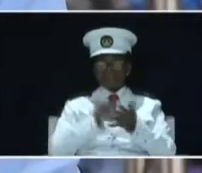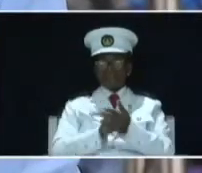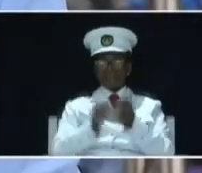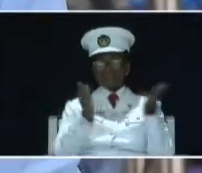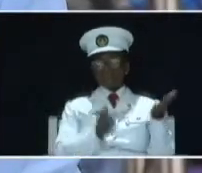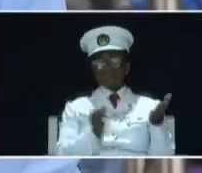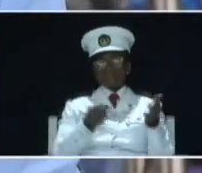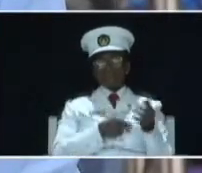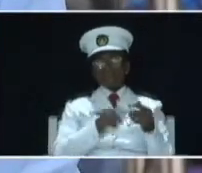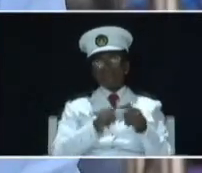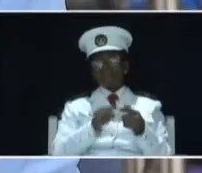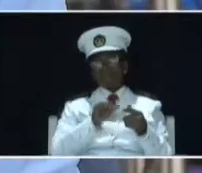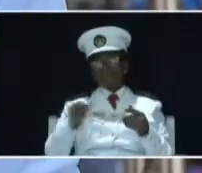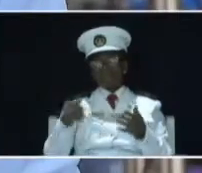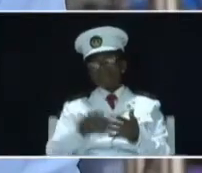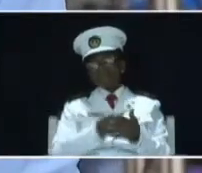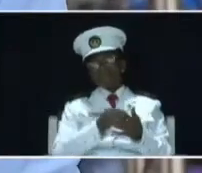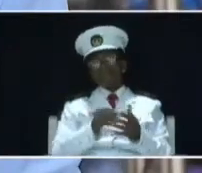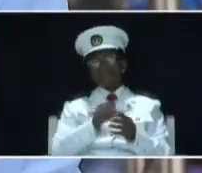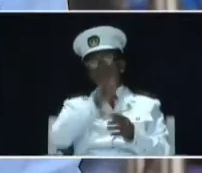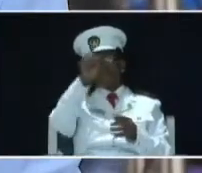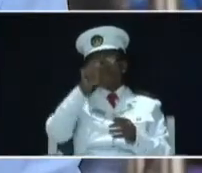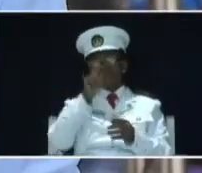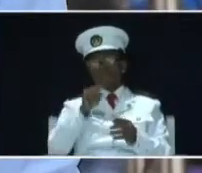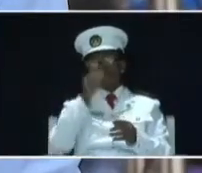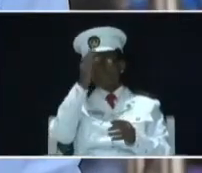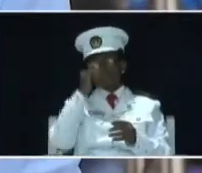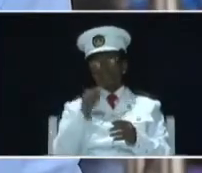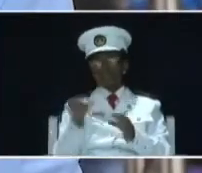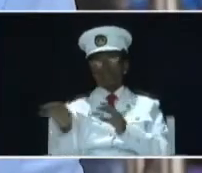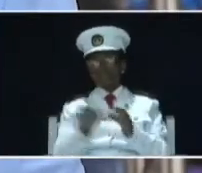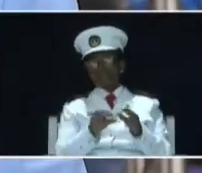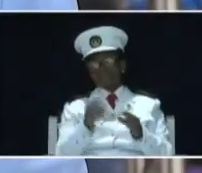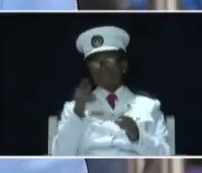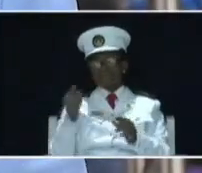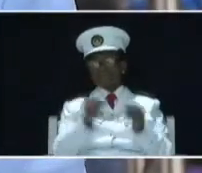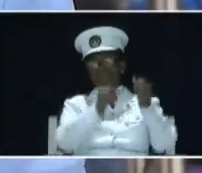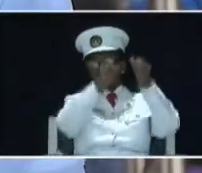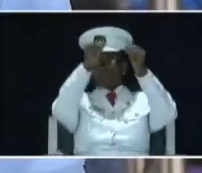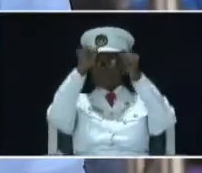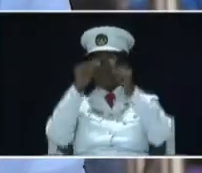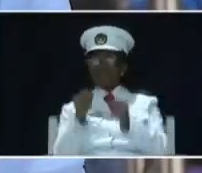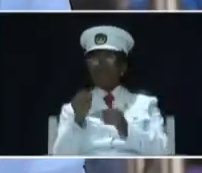Why does the Almighty God need a partner?